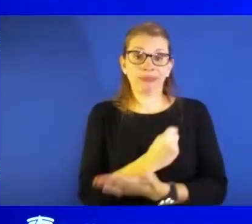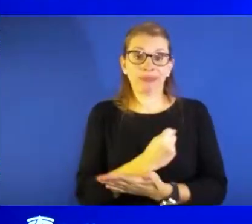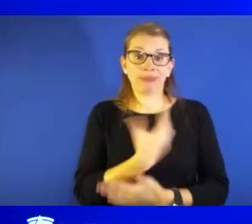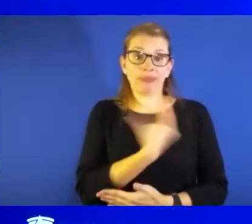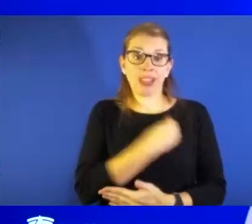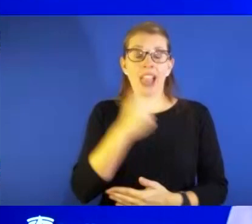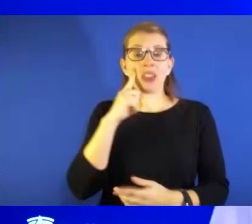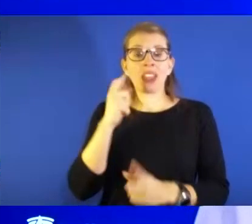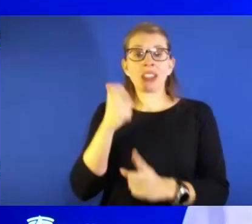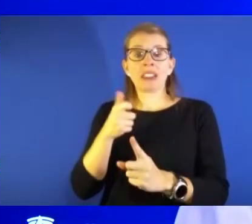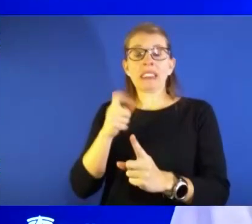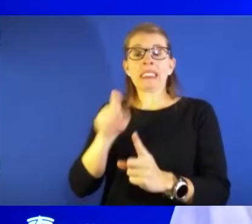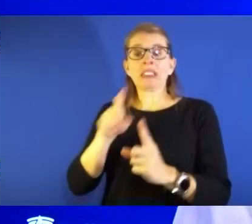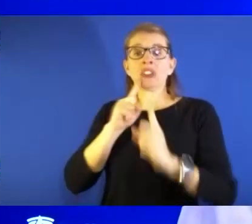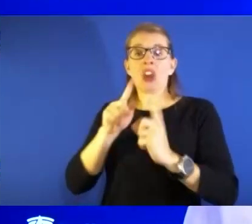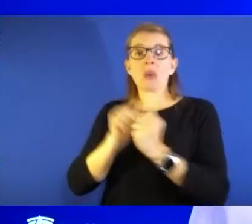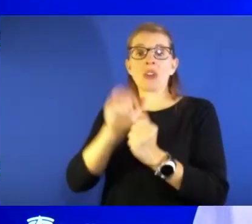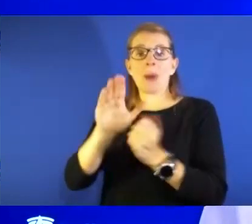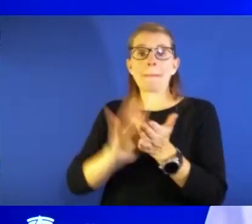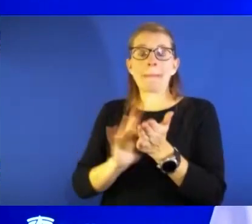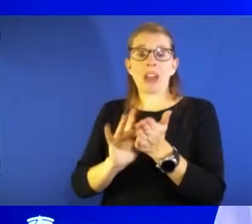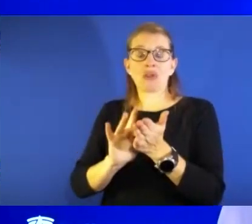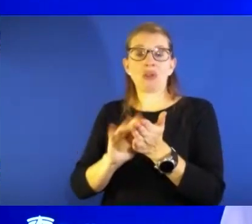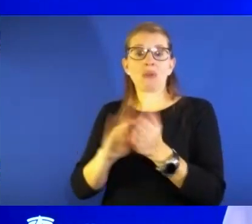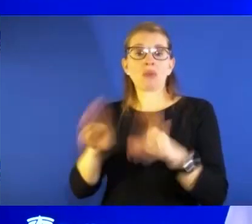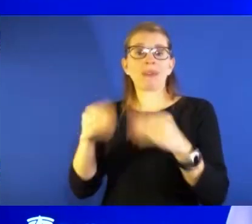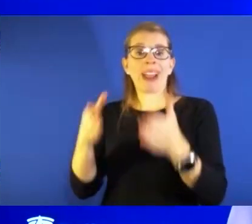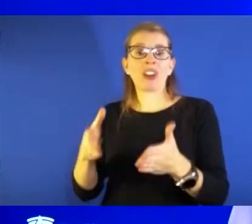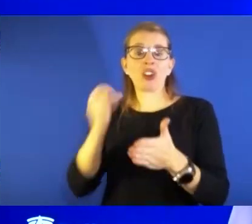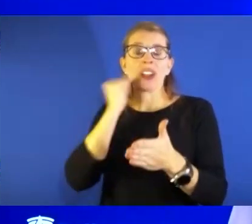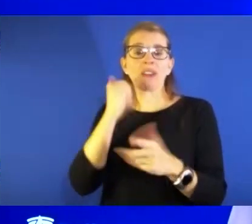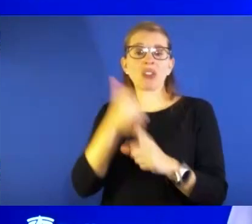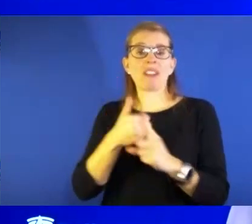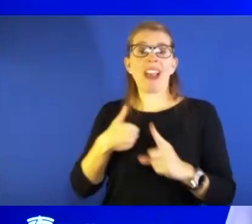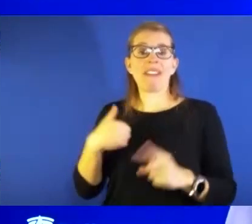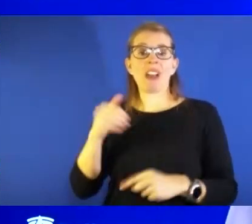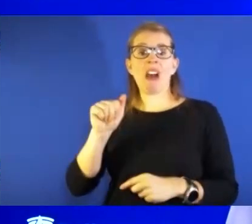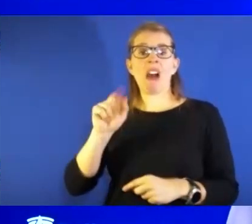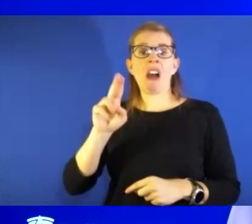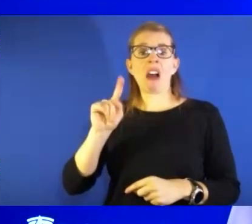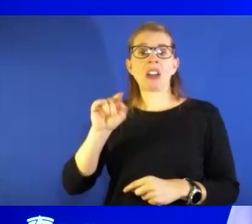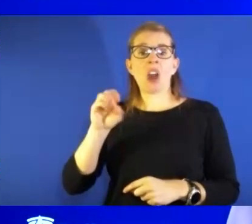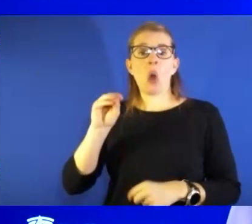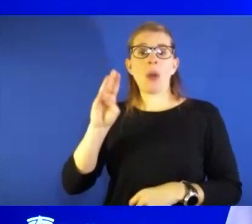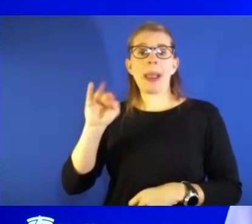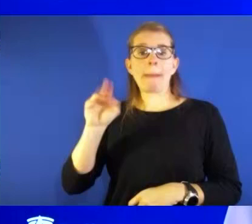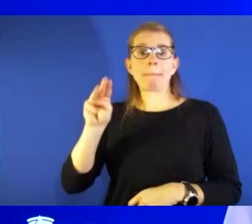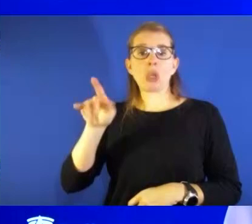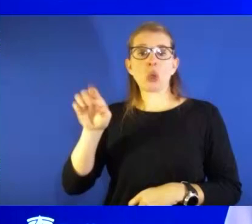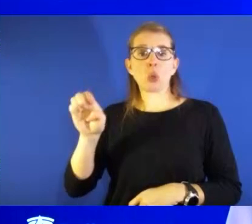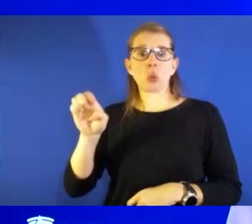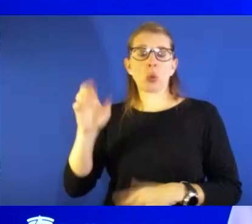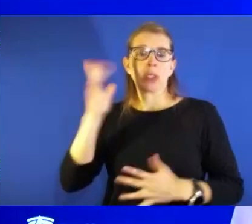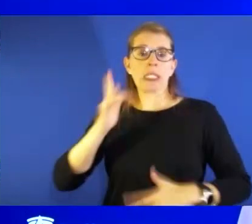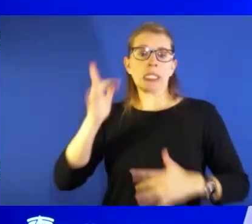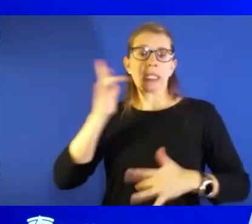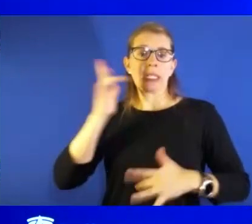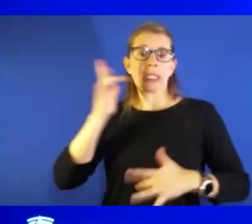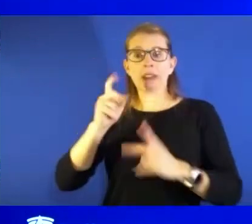medical provider. If you have an autoimmune disease, you really have to know the complexities of that disease and or that